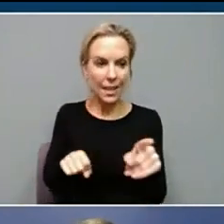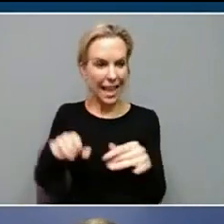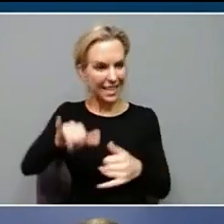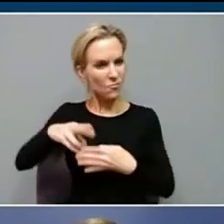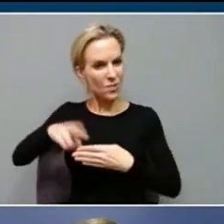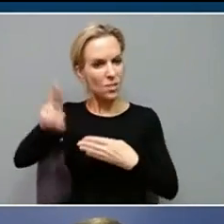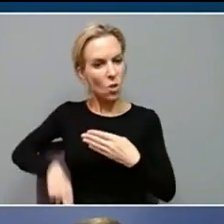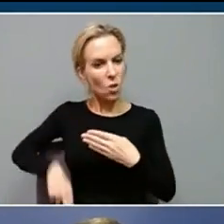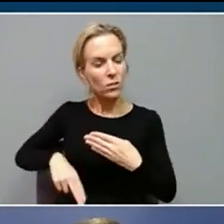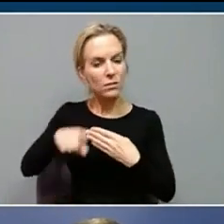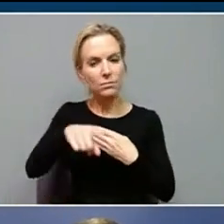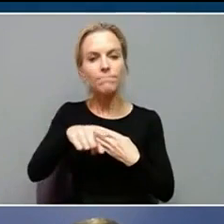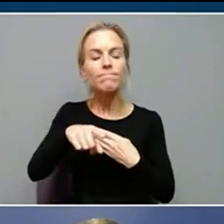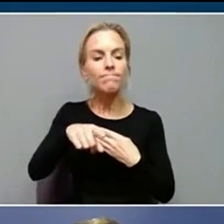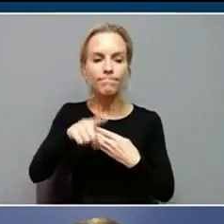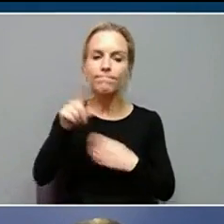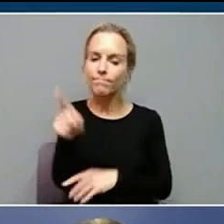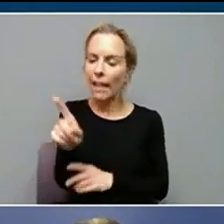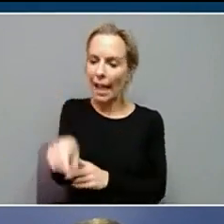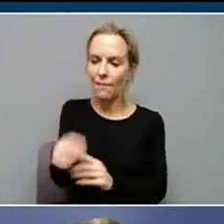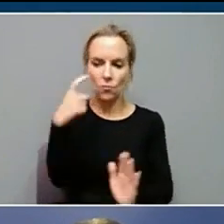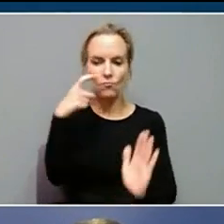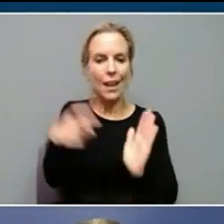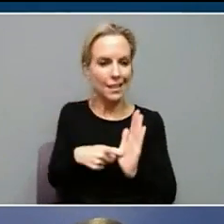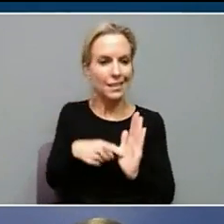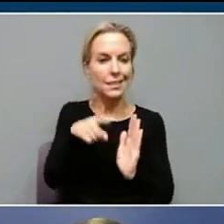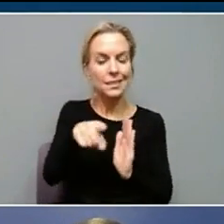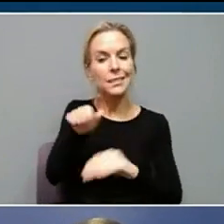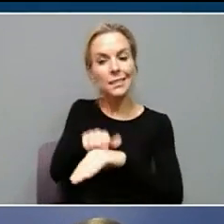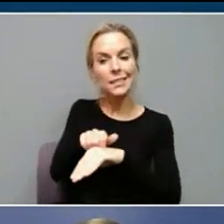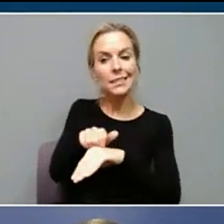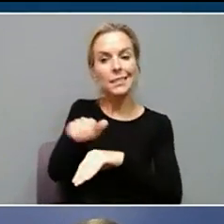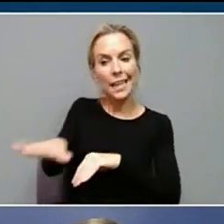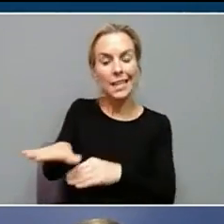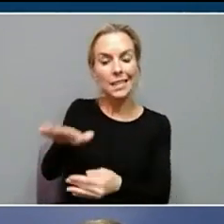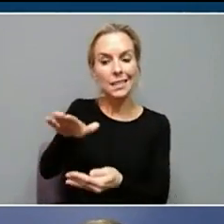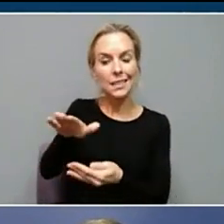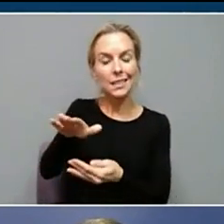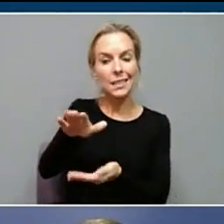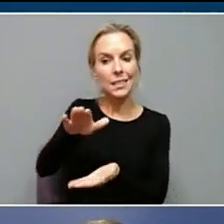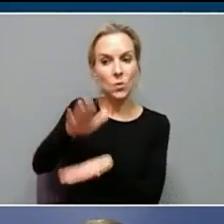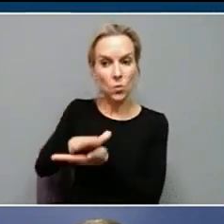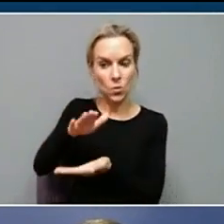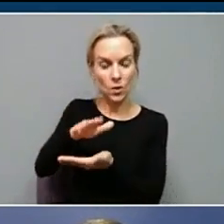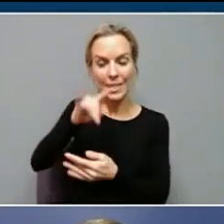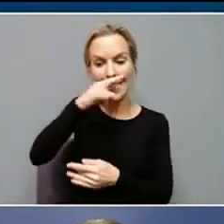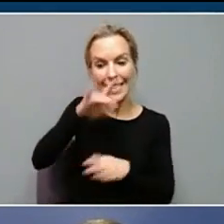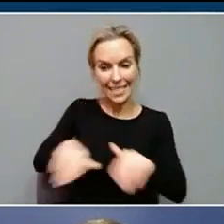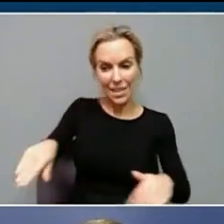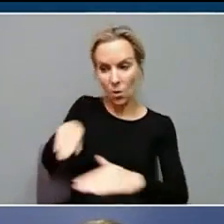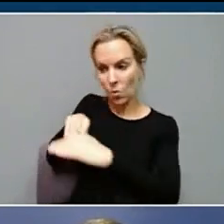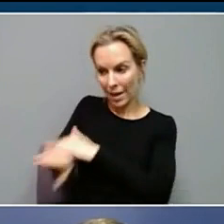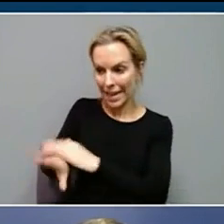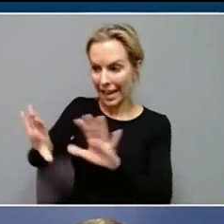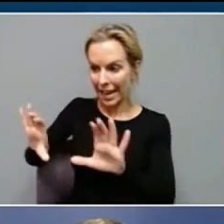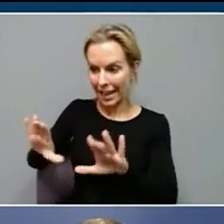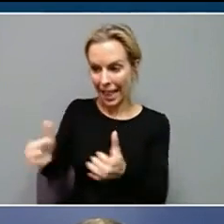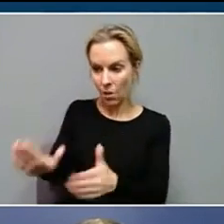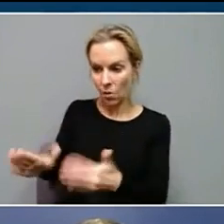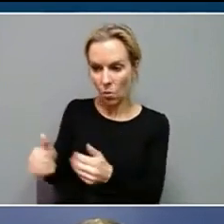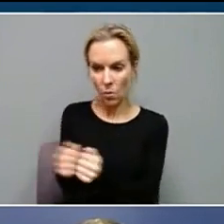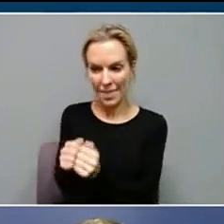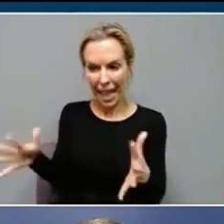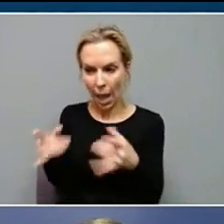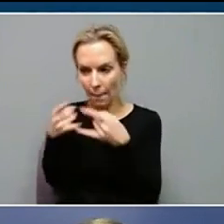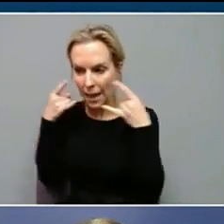you absolutely have to recognize that sending our kids into classrooms without masks means they're going to get